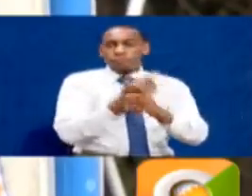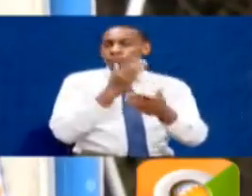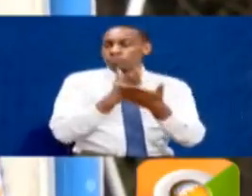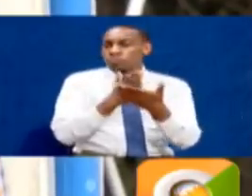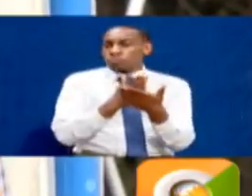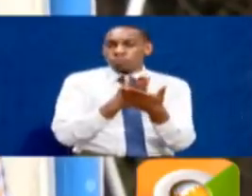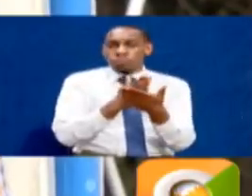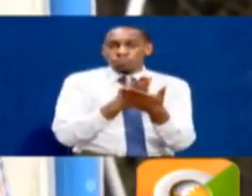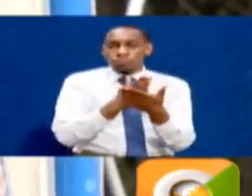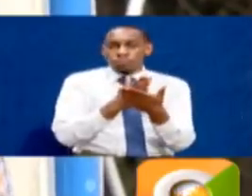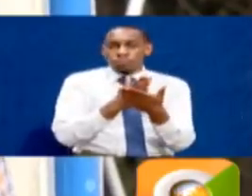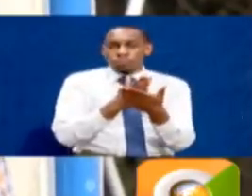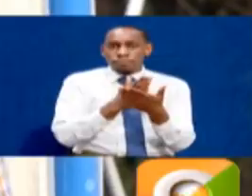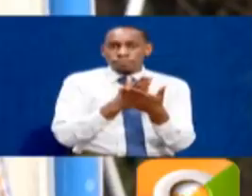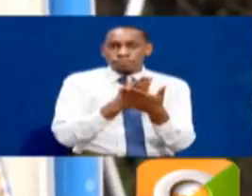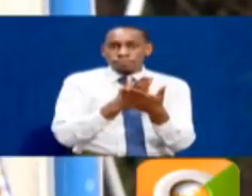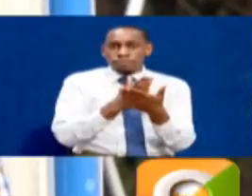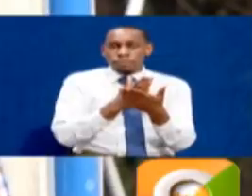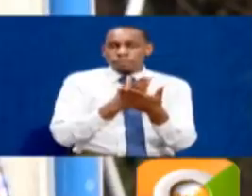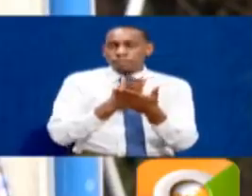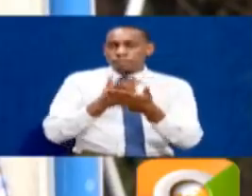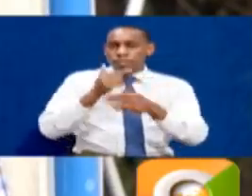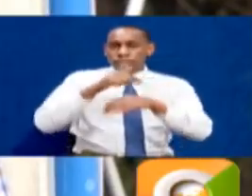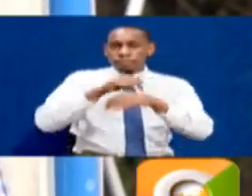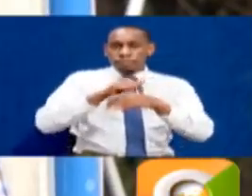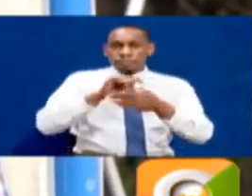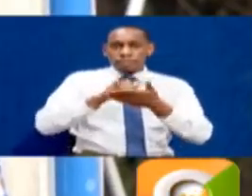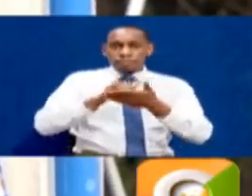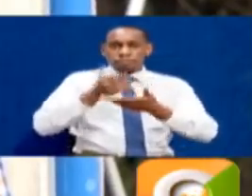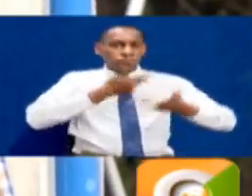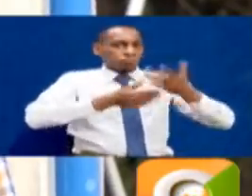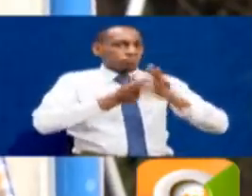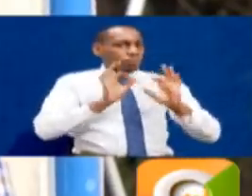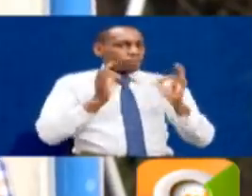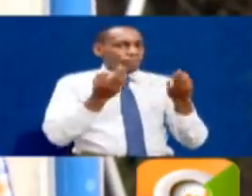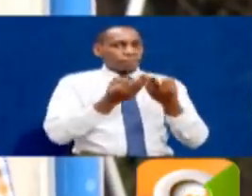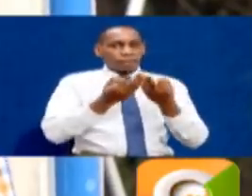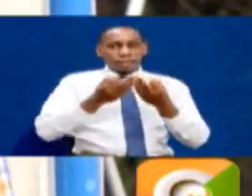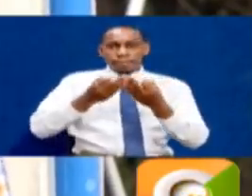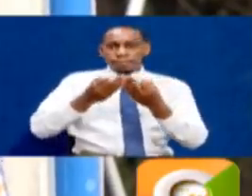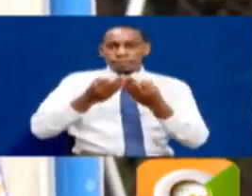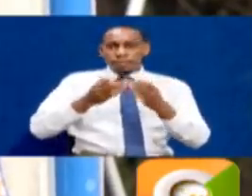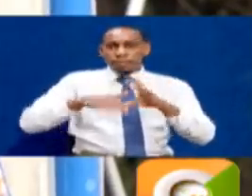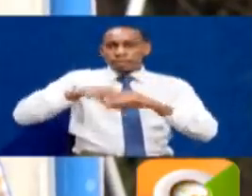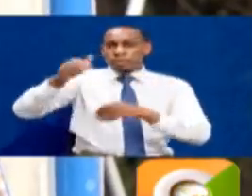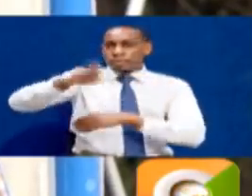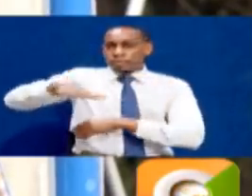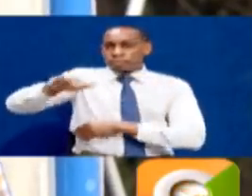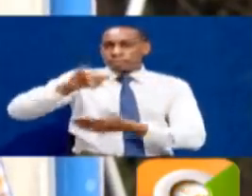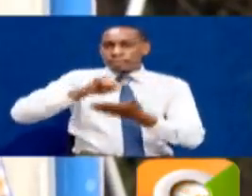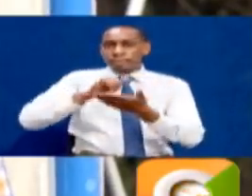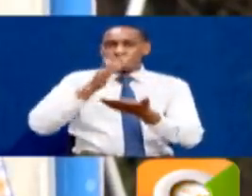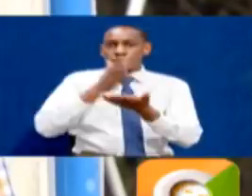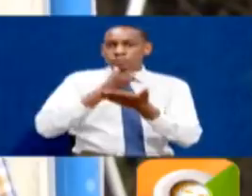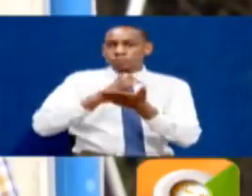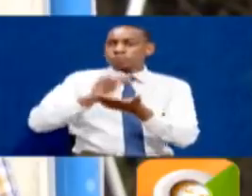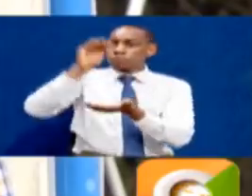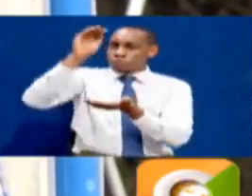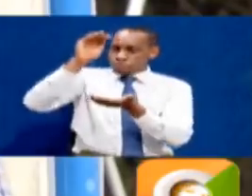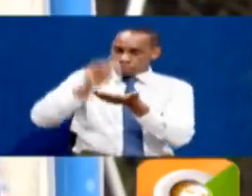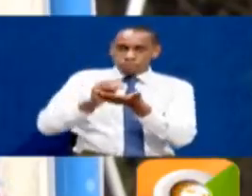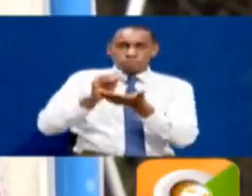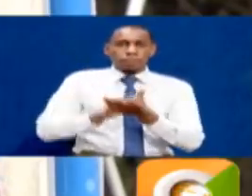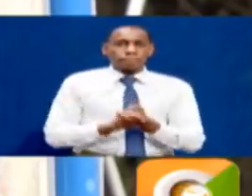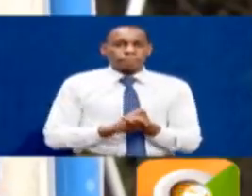much as possible, the time that you spend with the rest of the family outside that your space should be as much limited